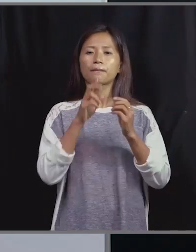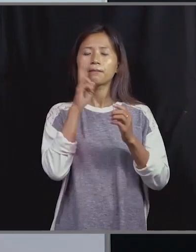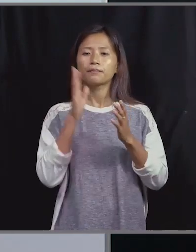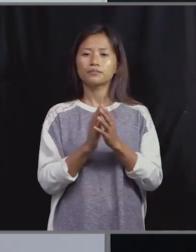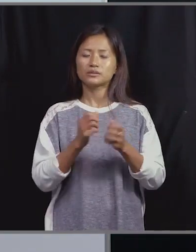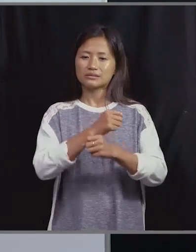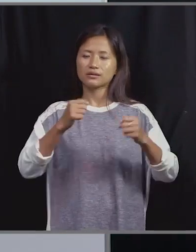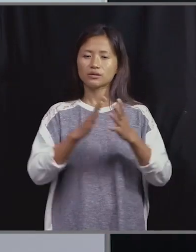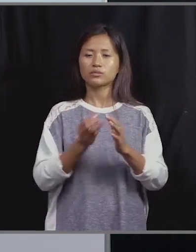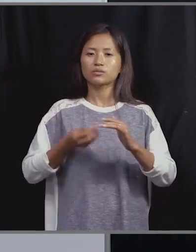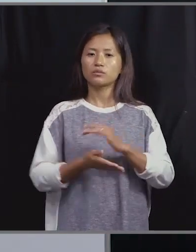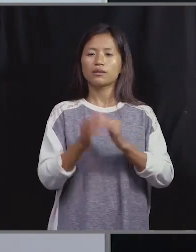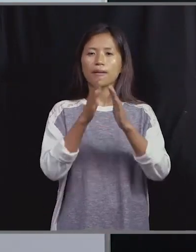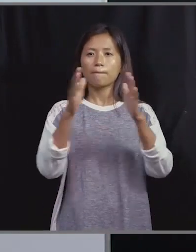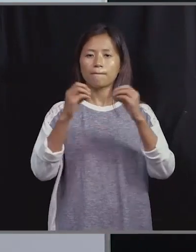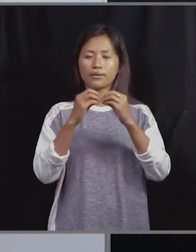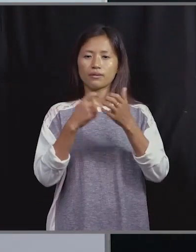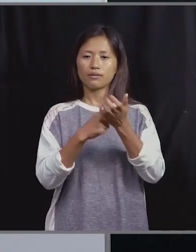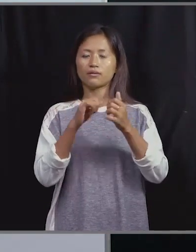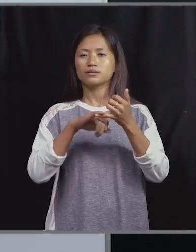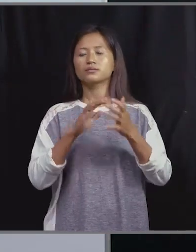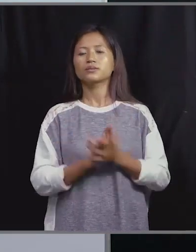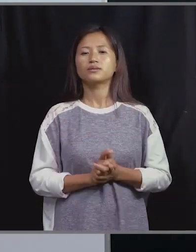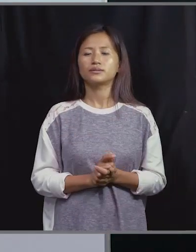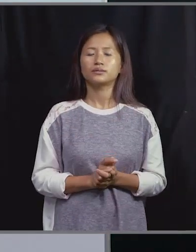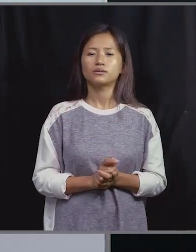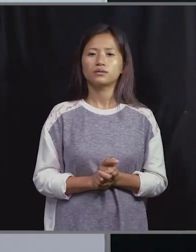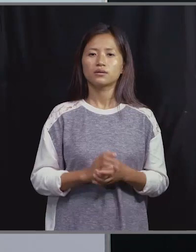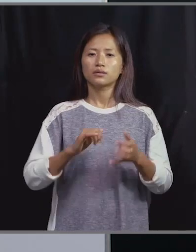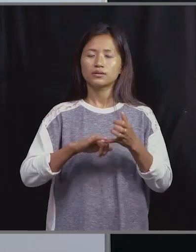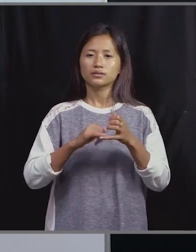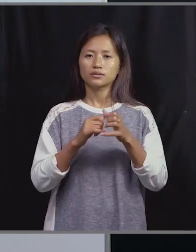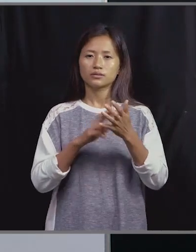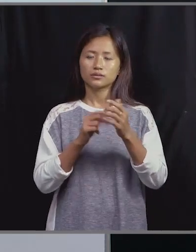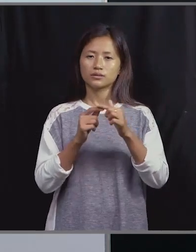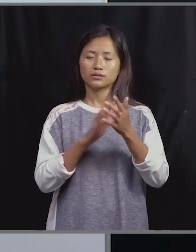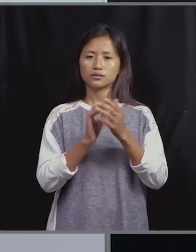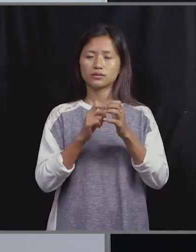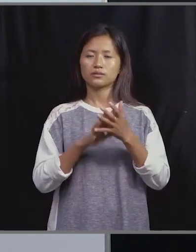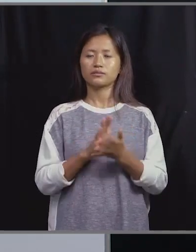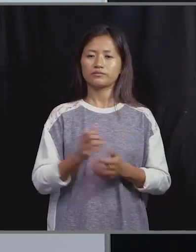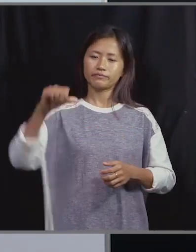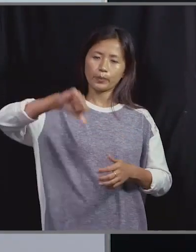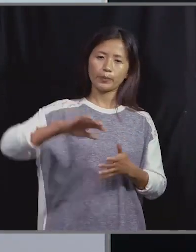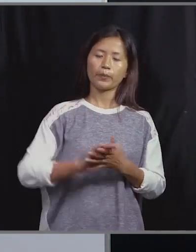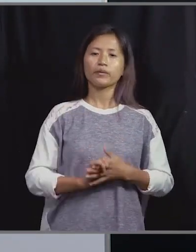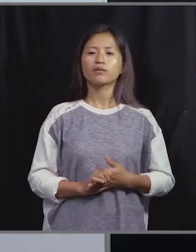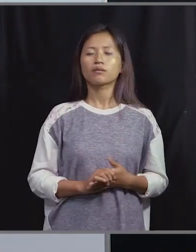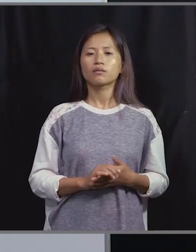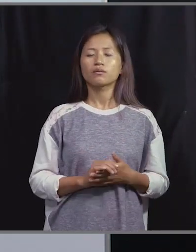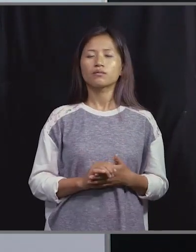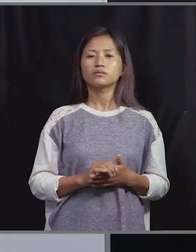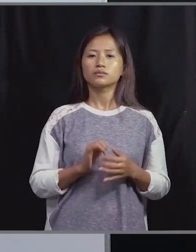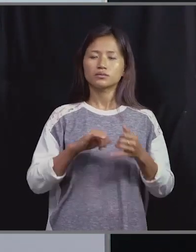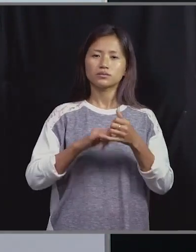they were put behind the bars. So the Santal rebellion failed. However, no doubt the